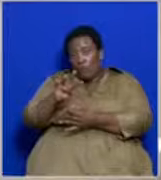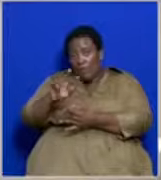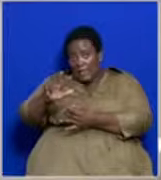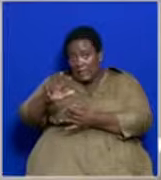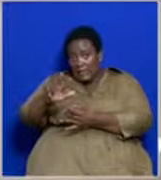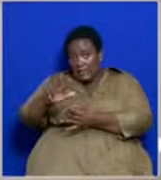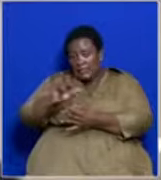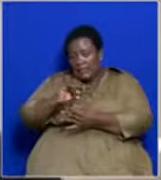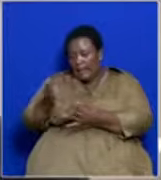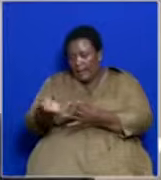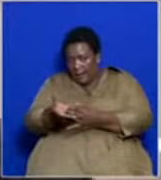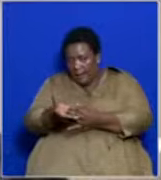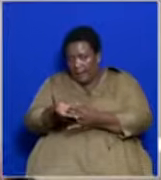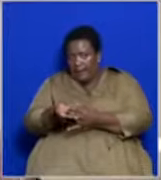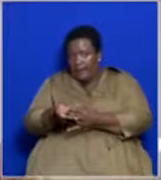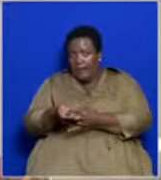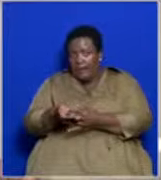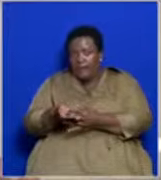which is